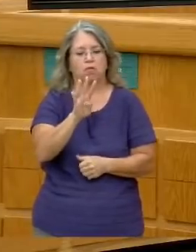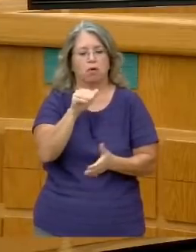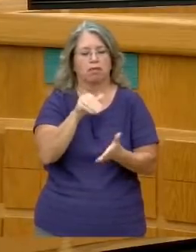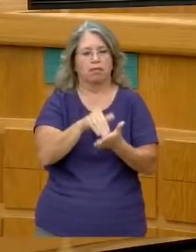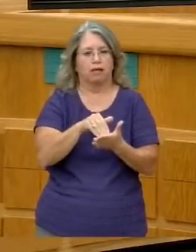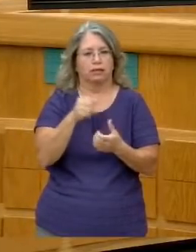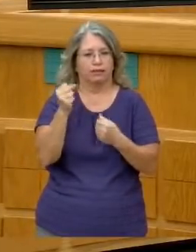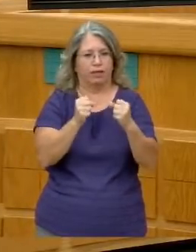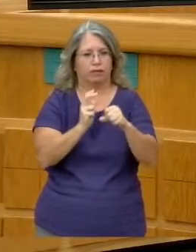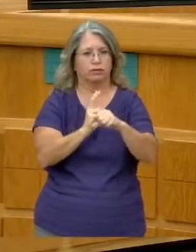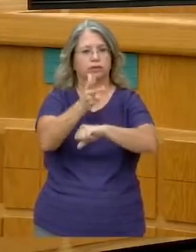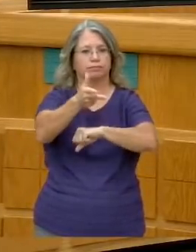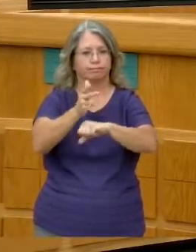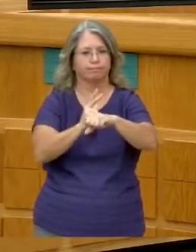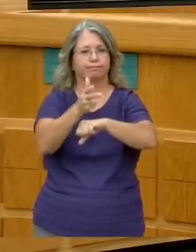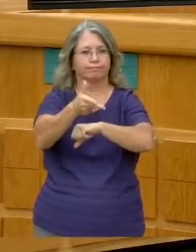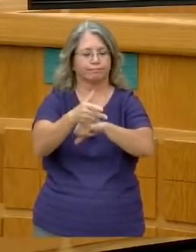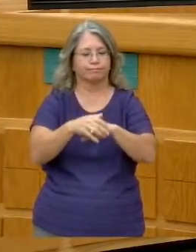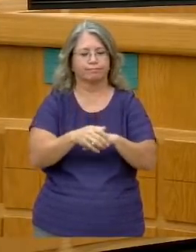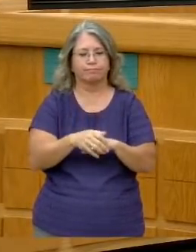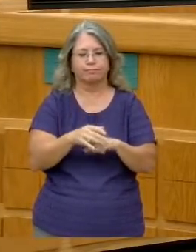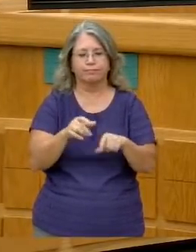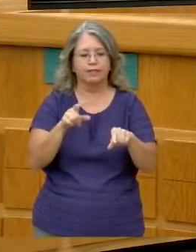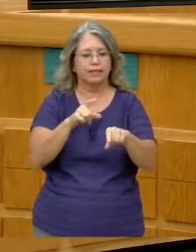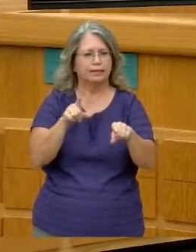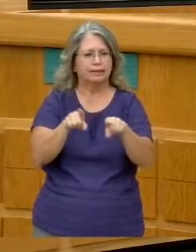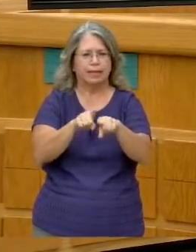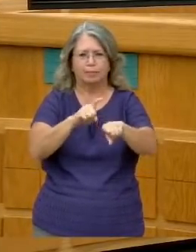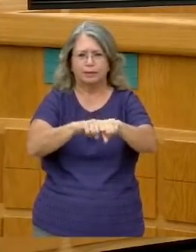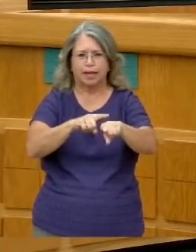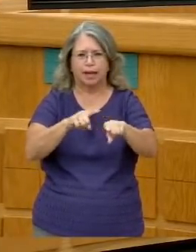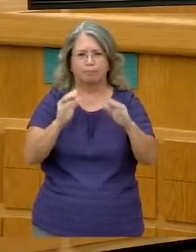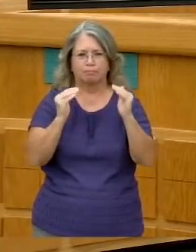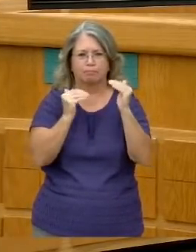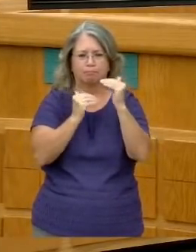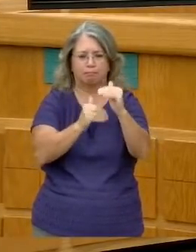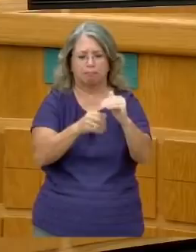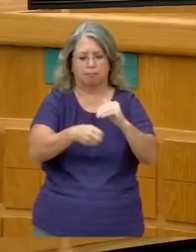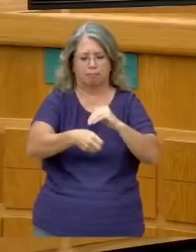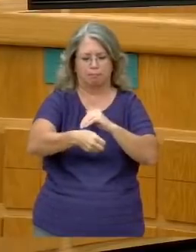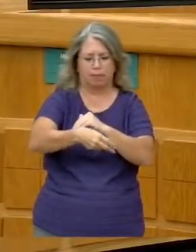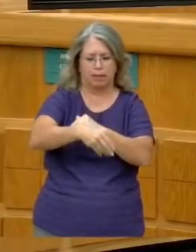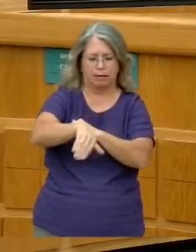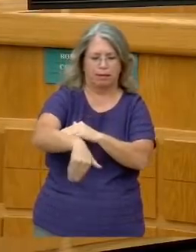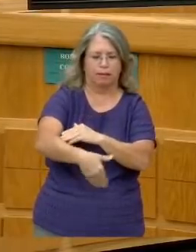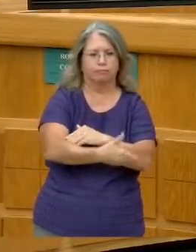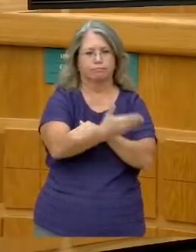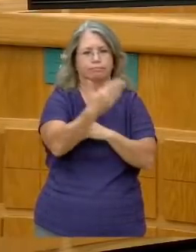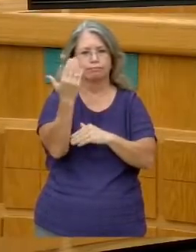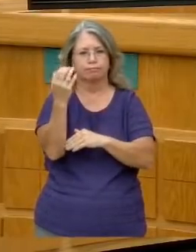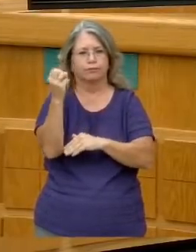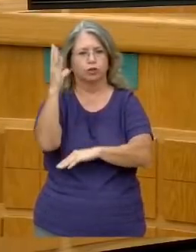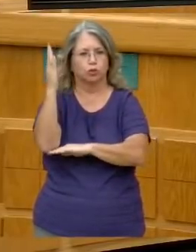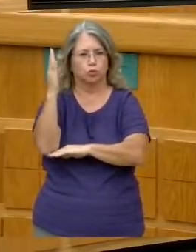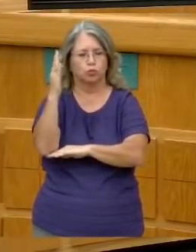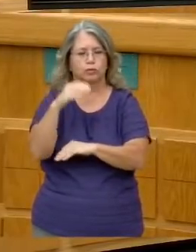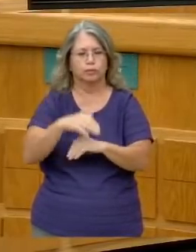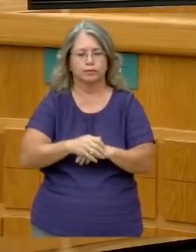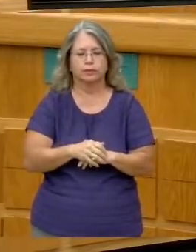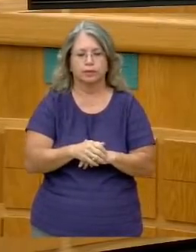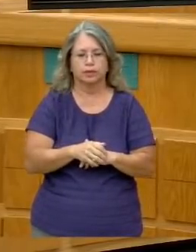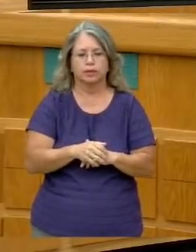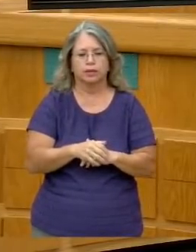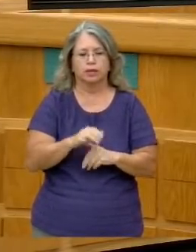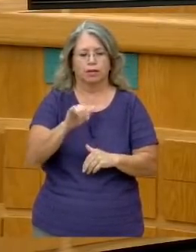same time frame from like midnight Friday to 10 o'clock on Saturday. And so that's